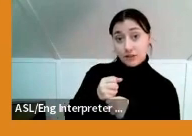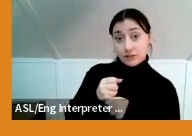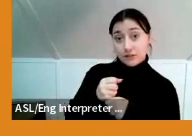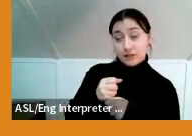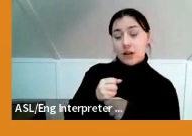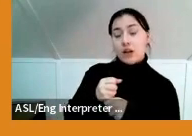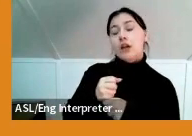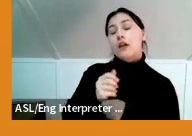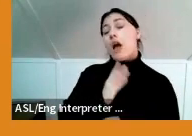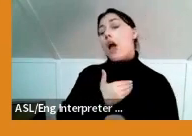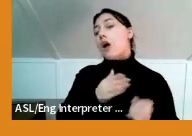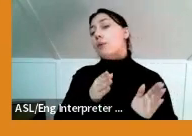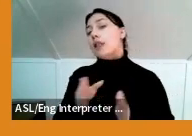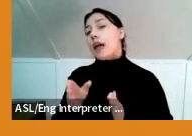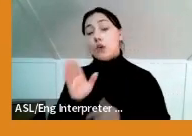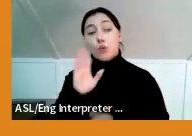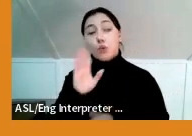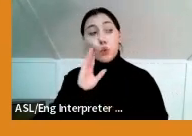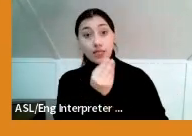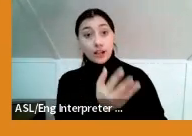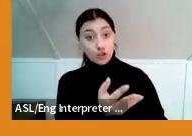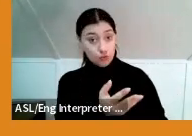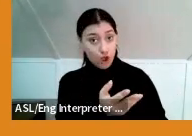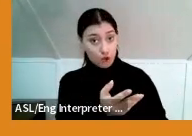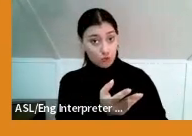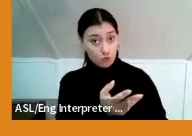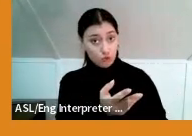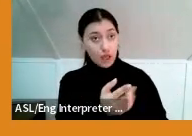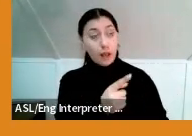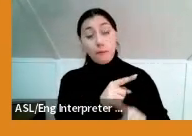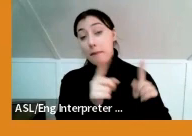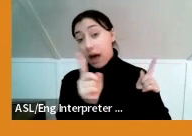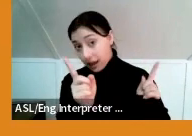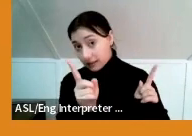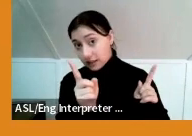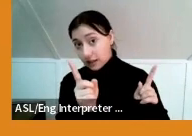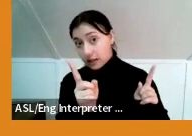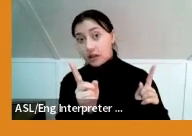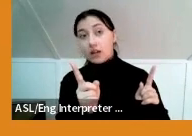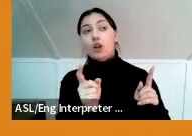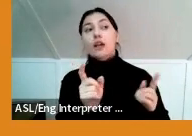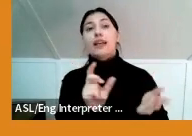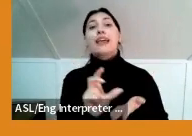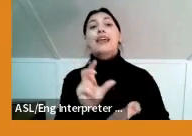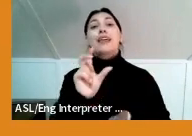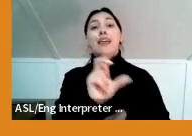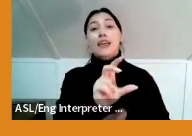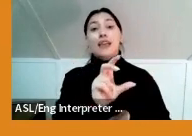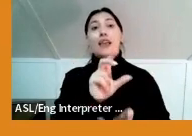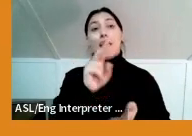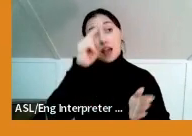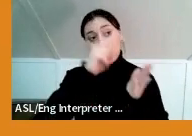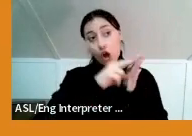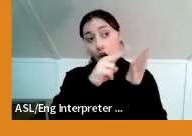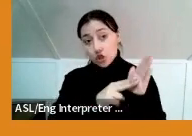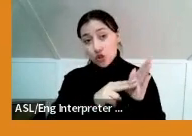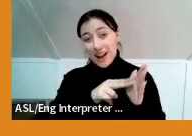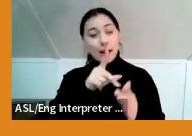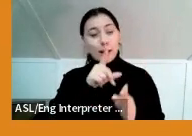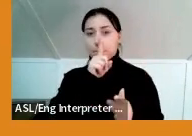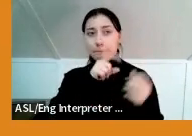our plan is that we will notify you of this, but we will not issue your contract until